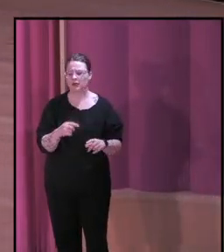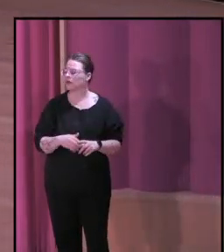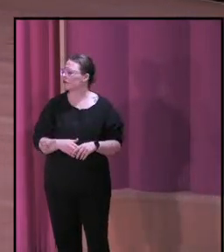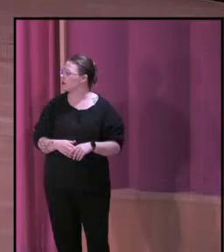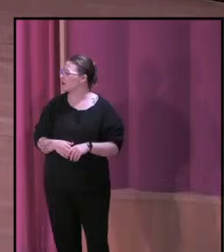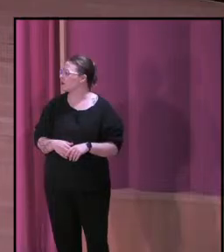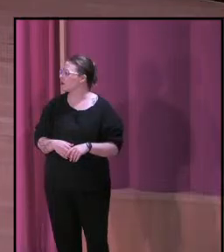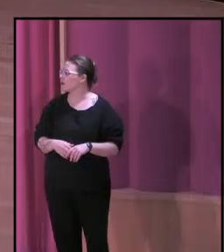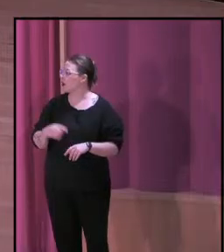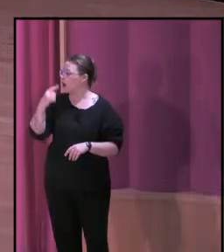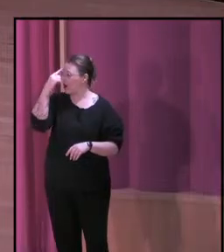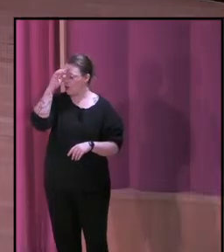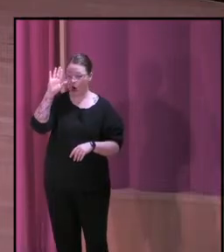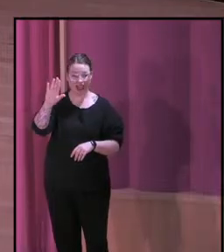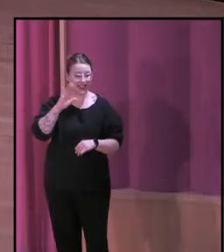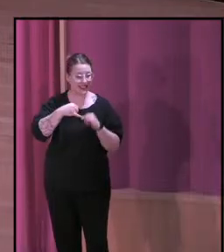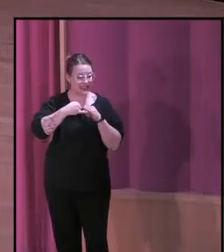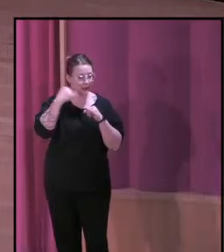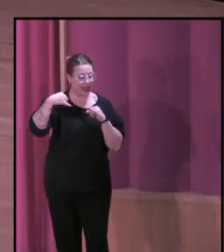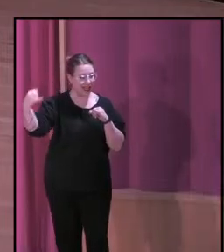class spaghetti.